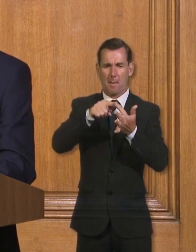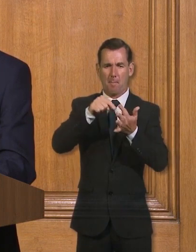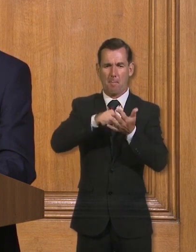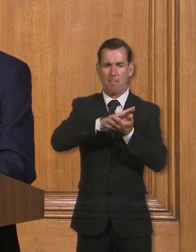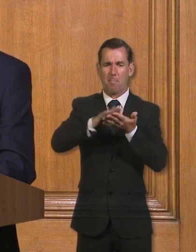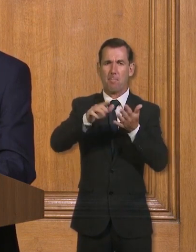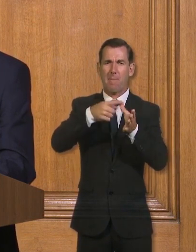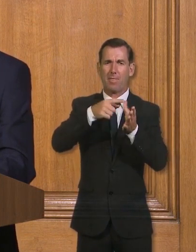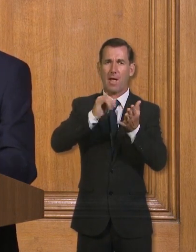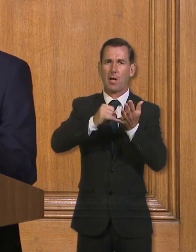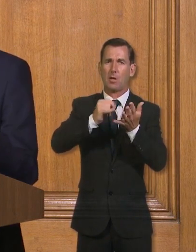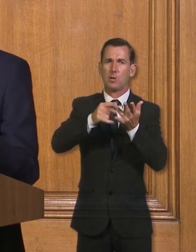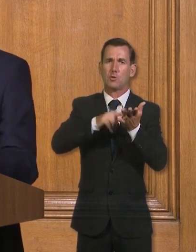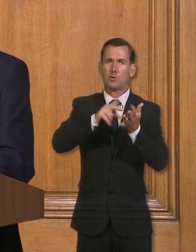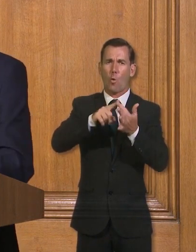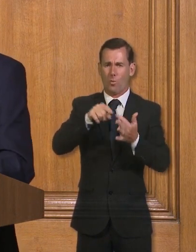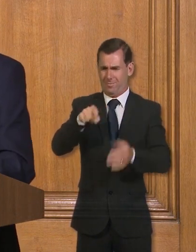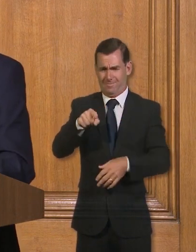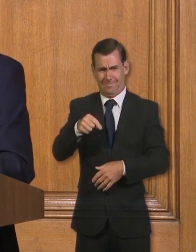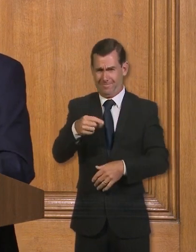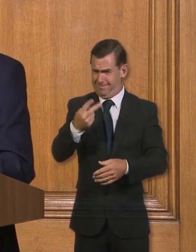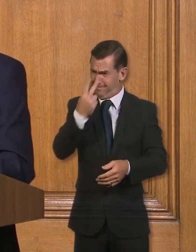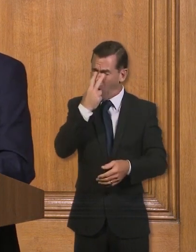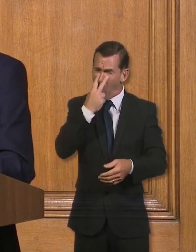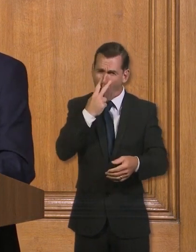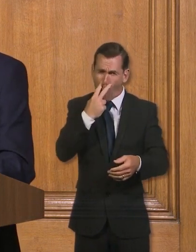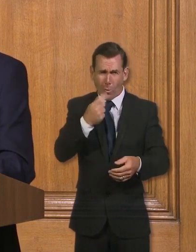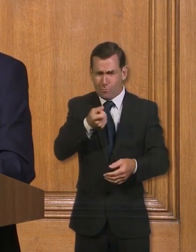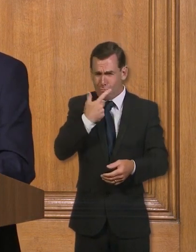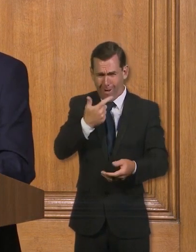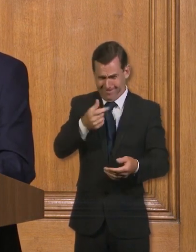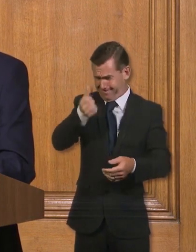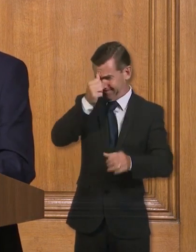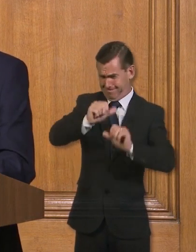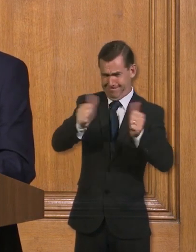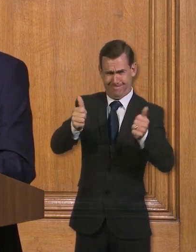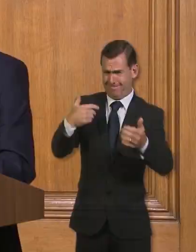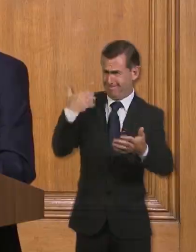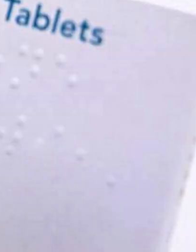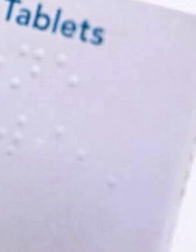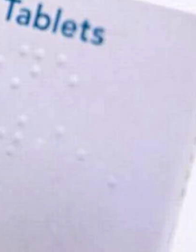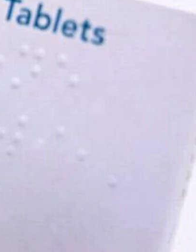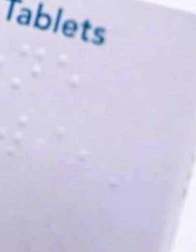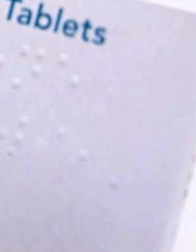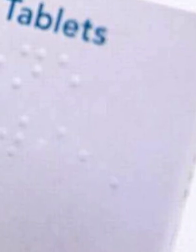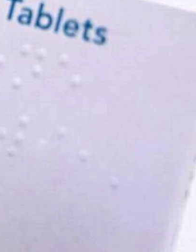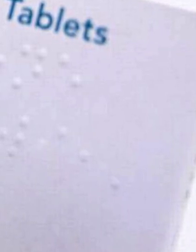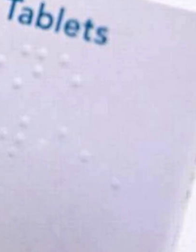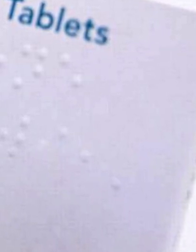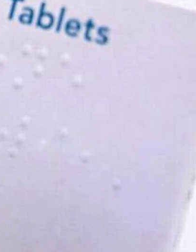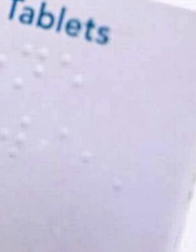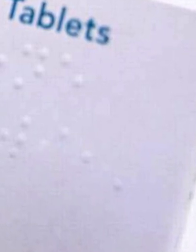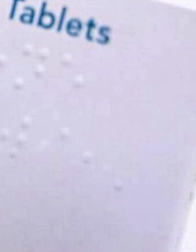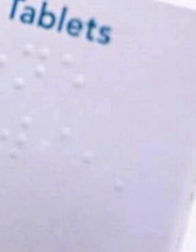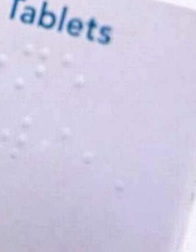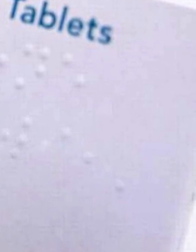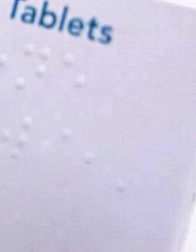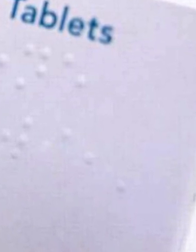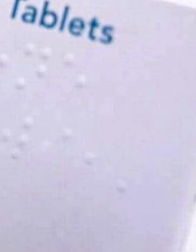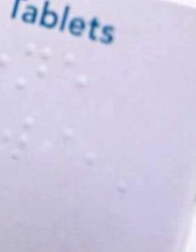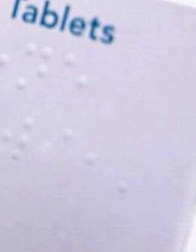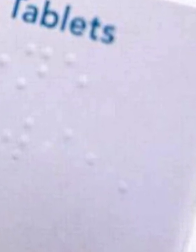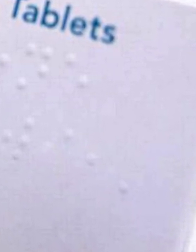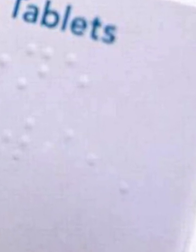people would say it's a very boring drug. It's been around for 60 odd years. It's very cheap. It costs pounds,